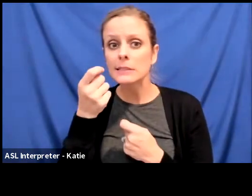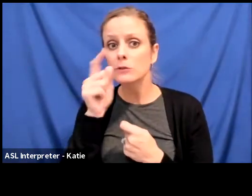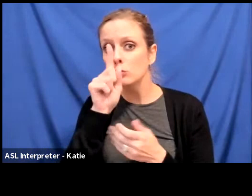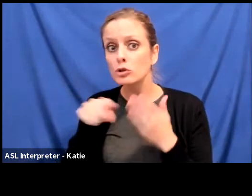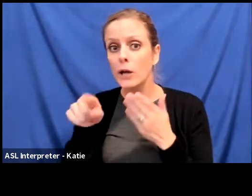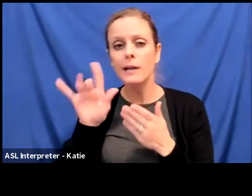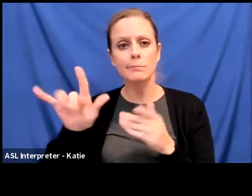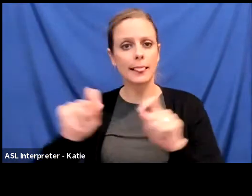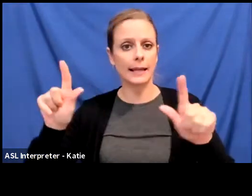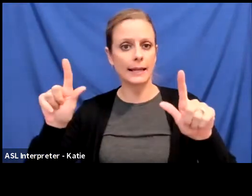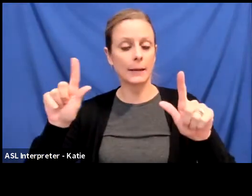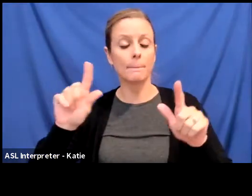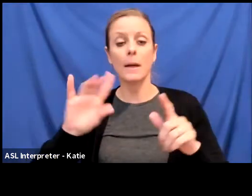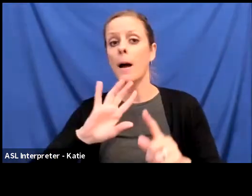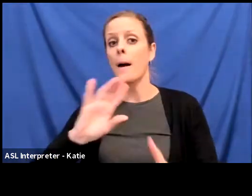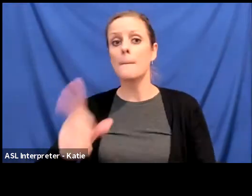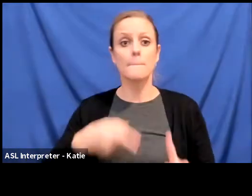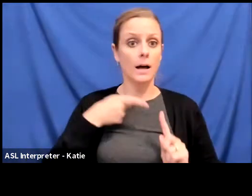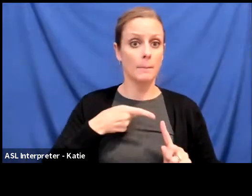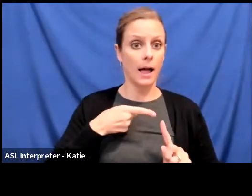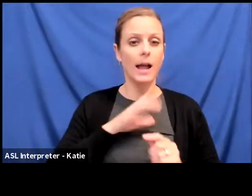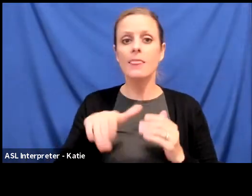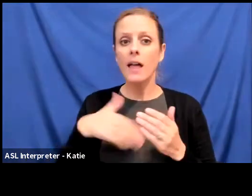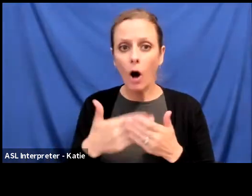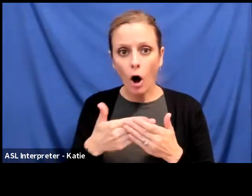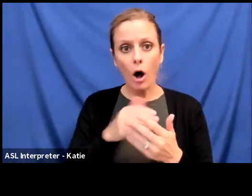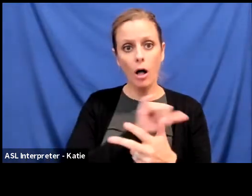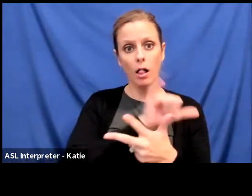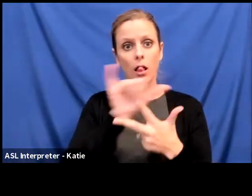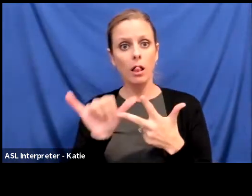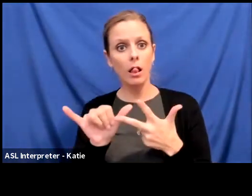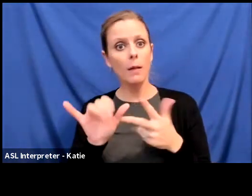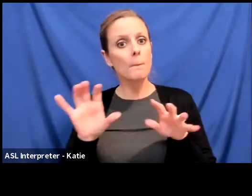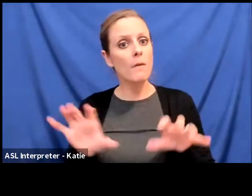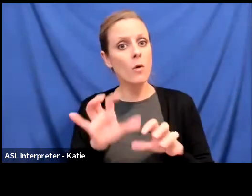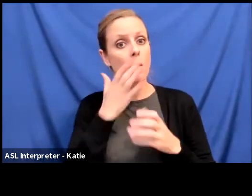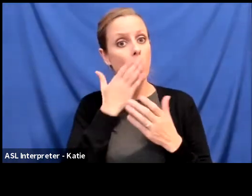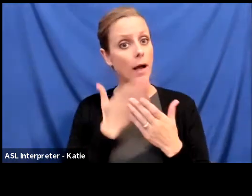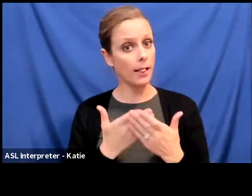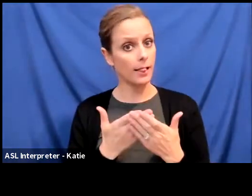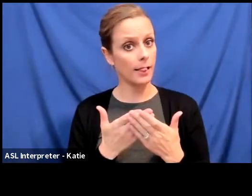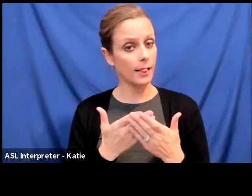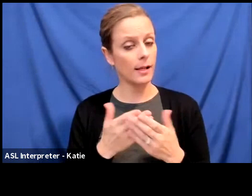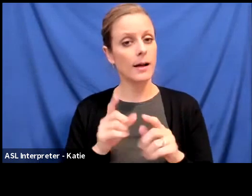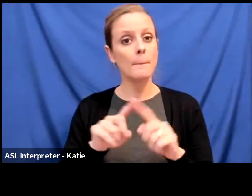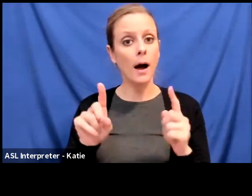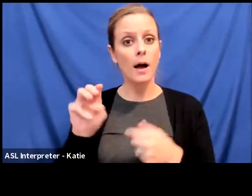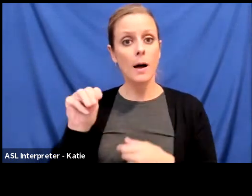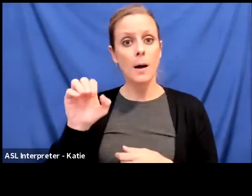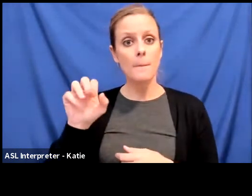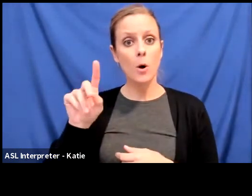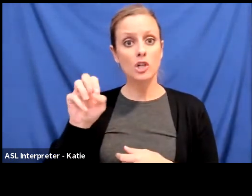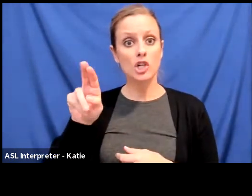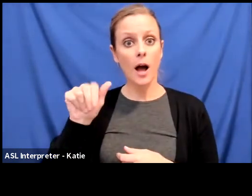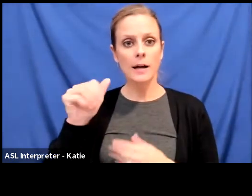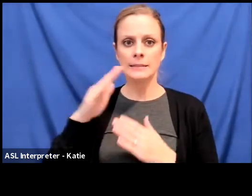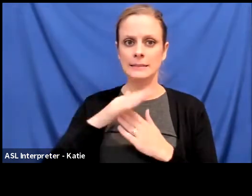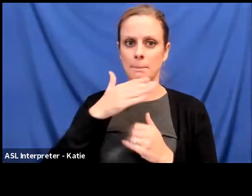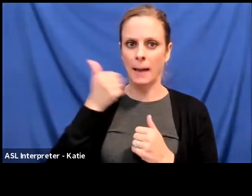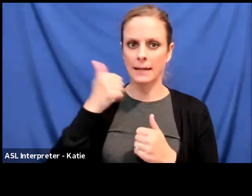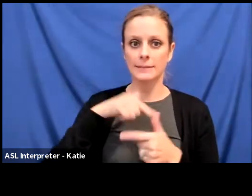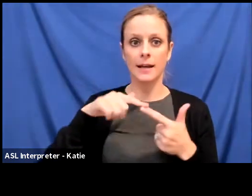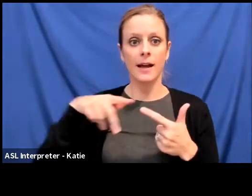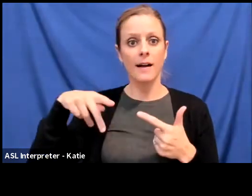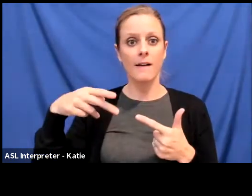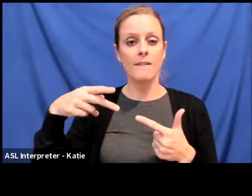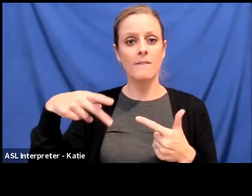out. Bottom line is they all perform very well, but Moderna is best. Pfizer lost